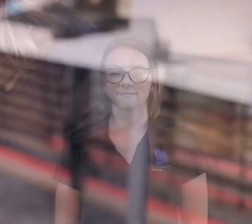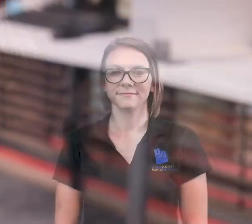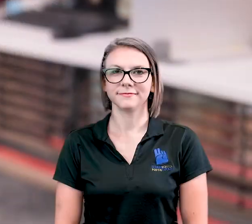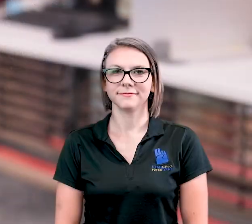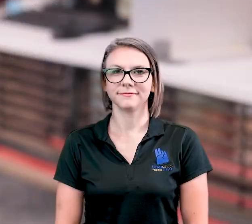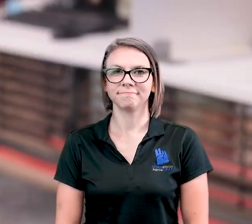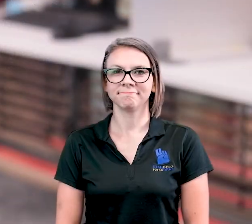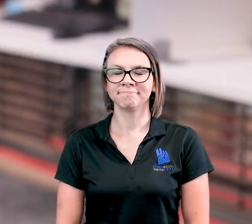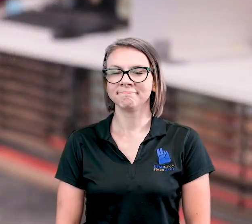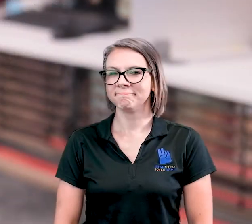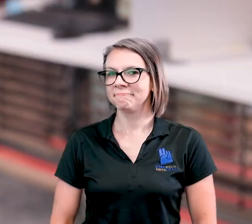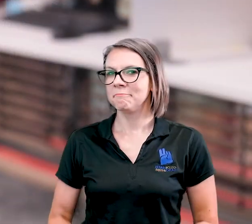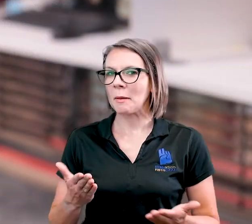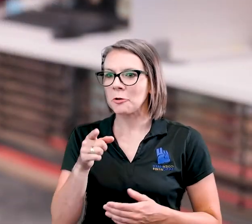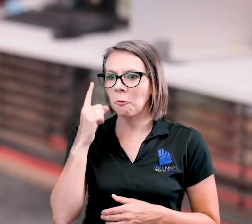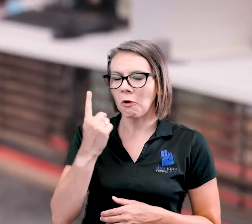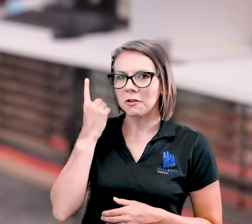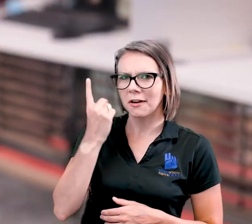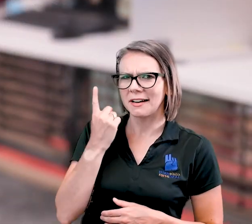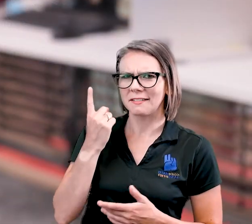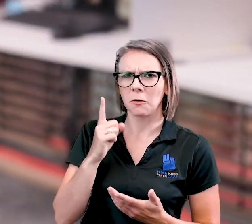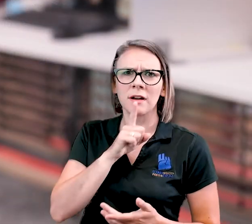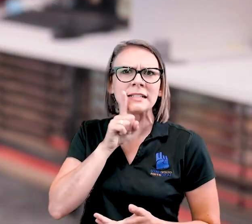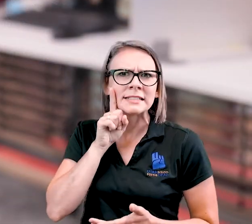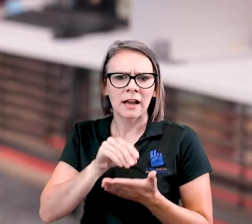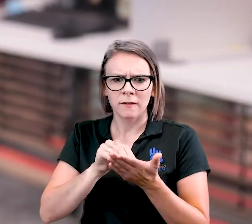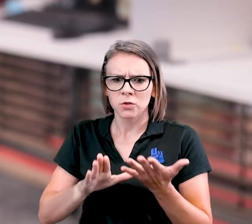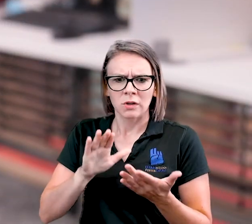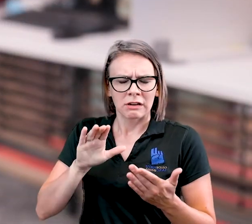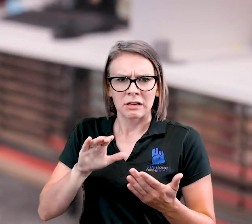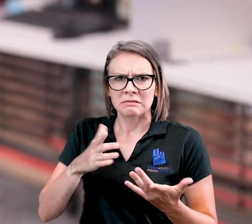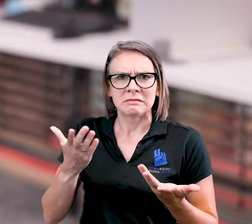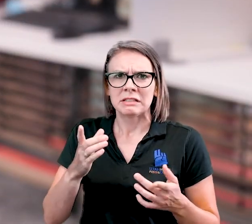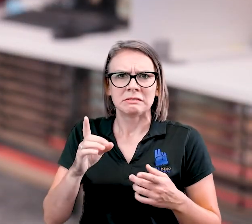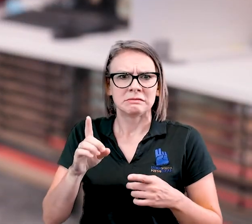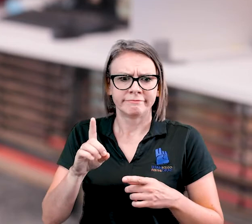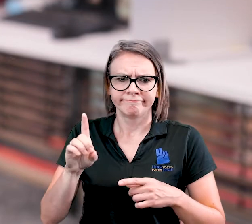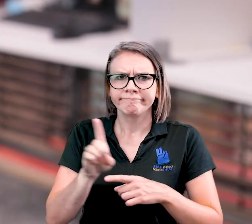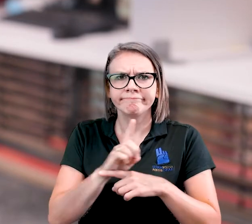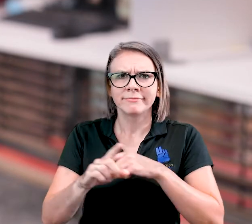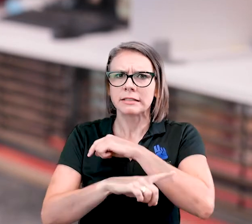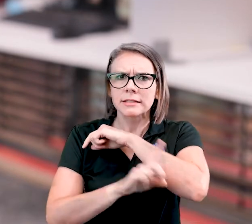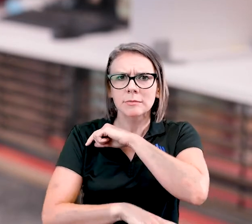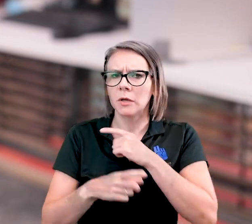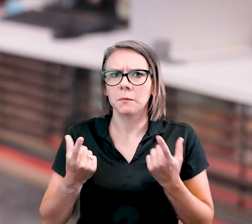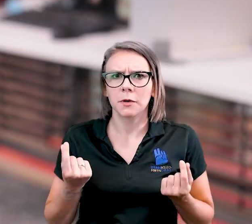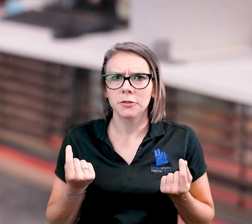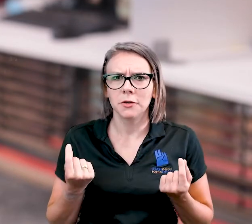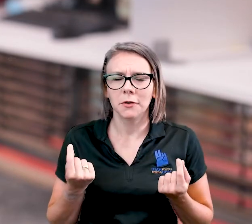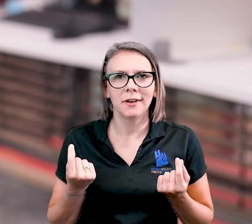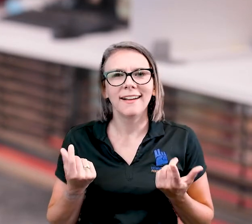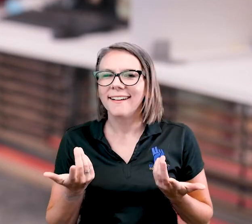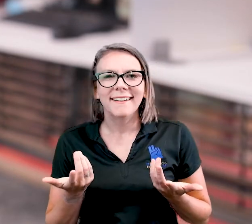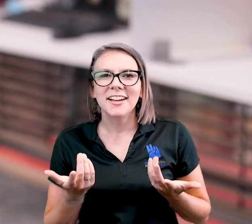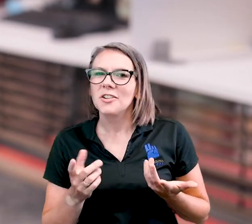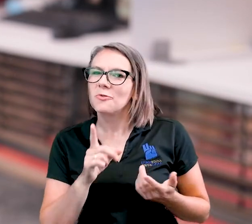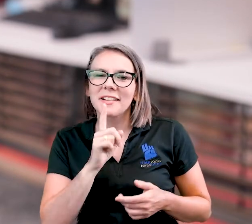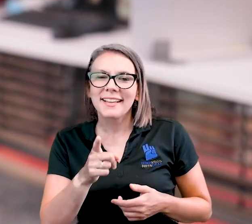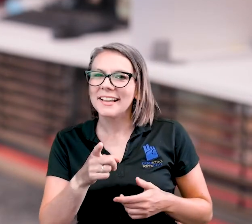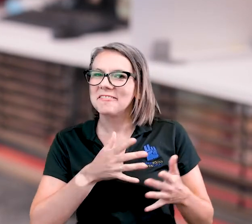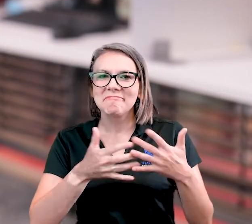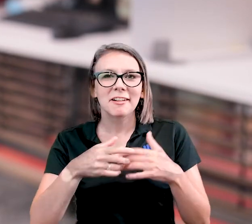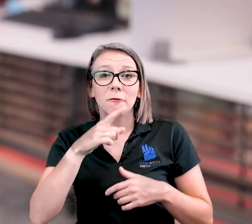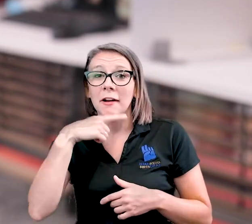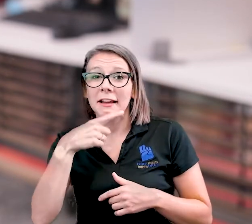classroom. How do I approach discipline with this student? So my response to that teacher is always, what would you do for the other students in